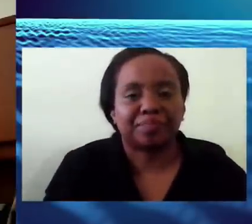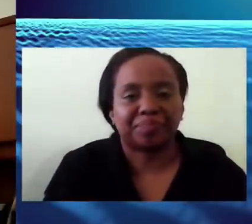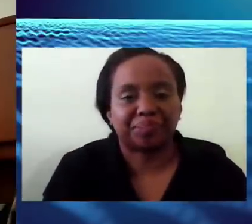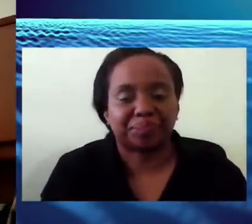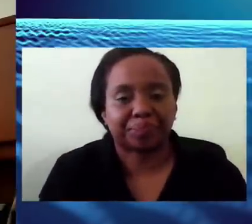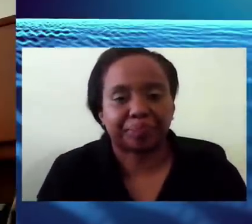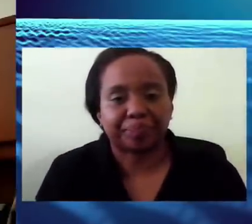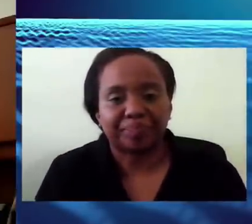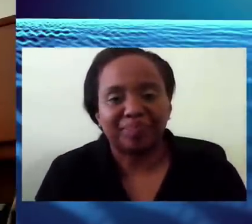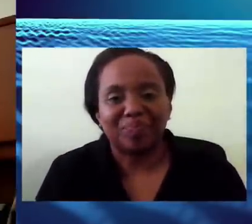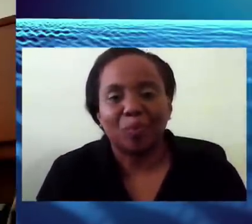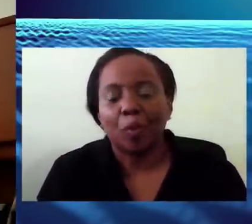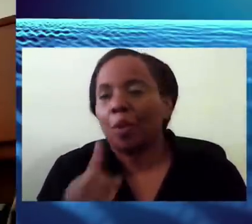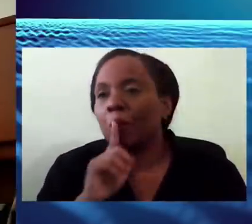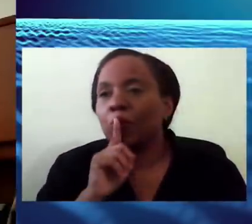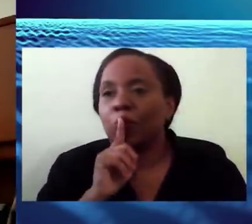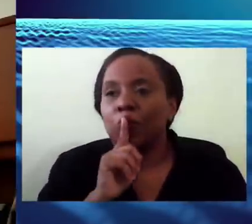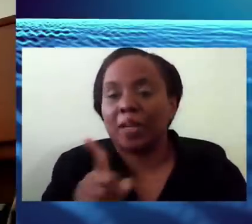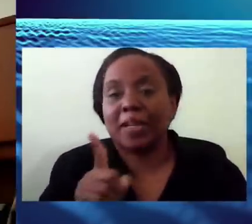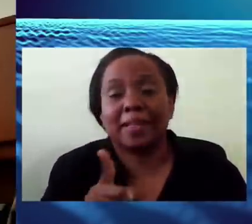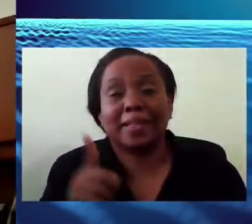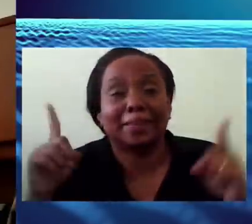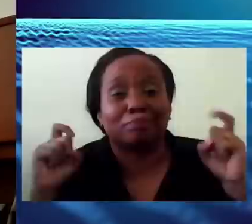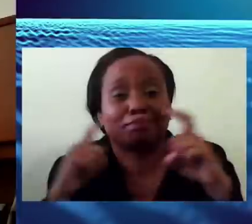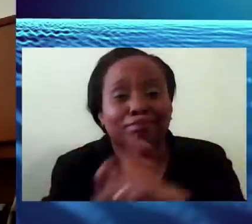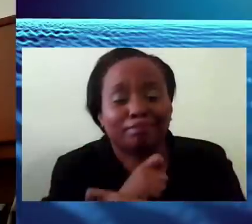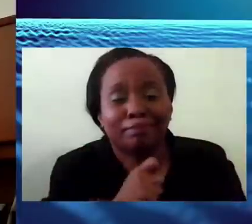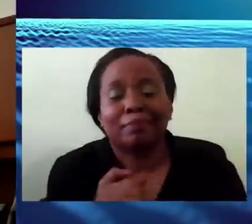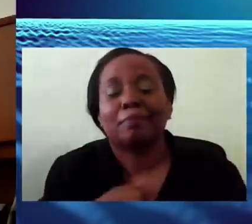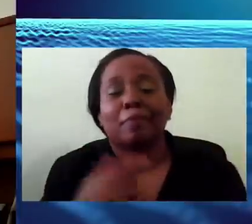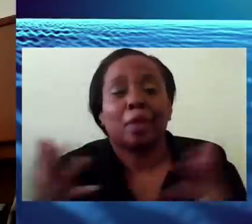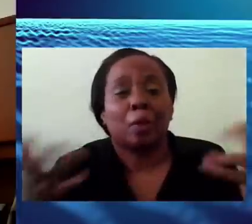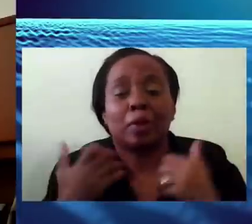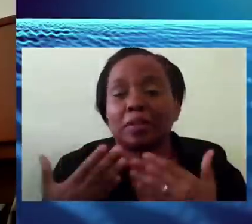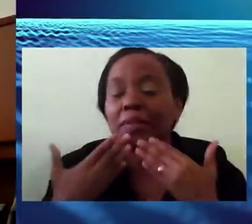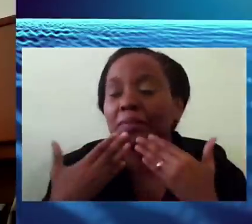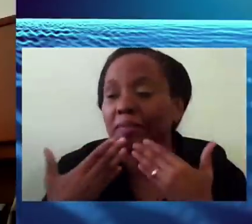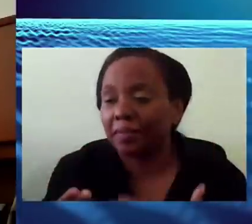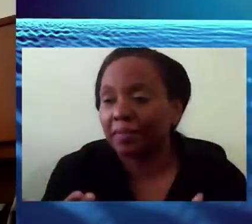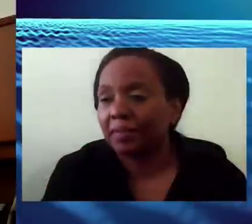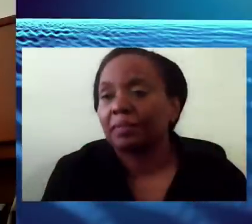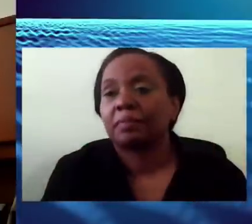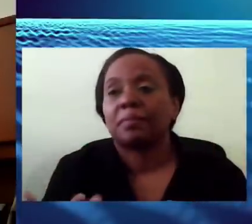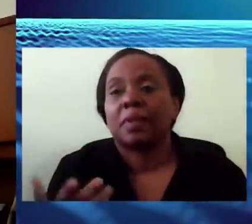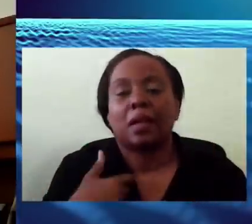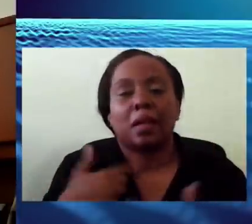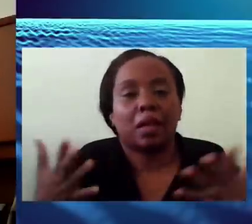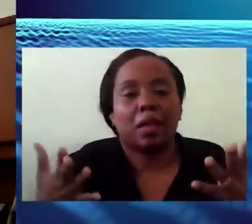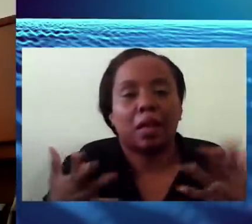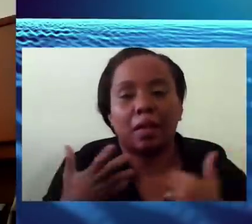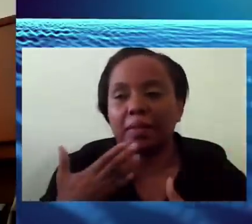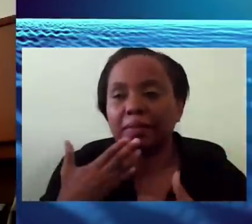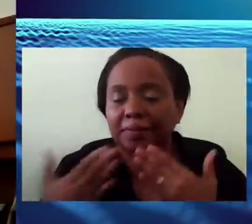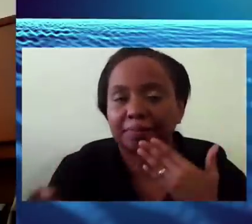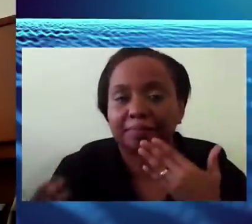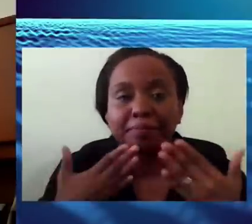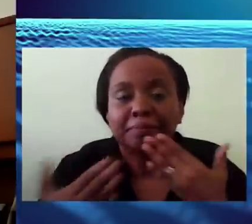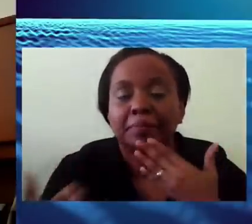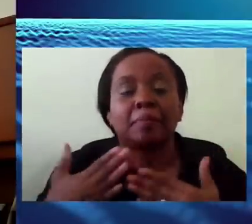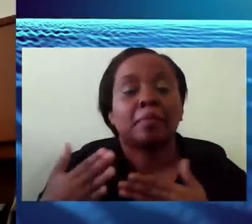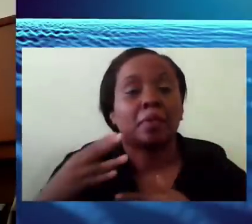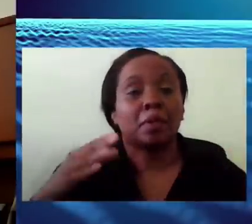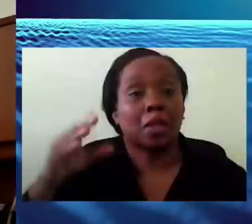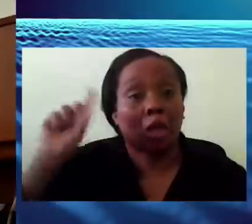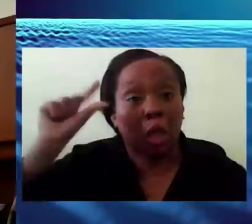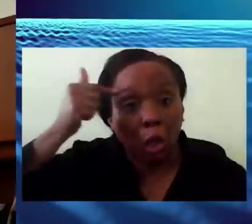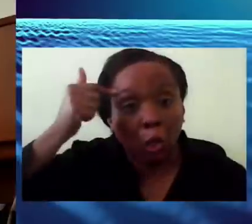it was an intense operation, and I wish, first of all, to begin by expressing the appreciation of the government, and certainly Prime Minister Motley in particular has